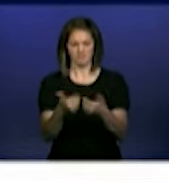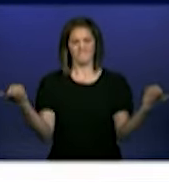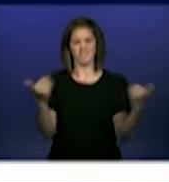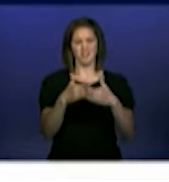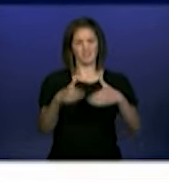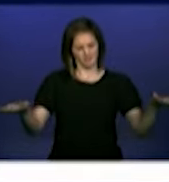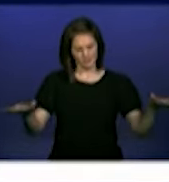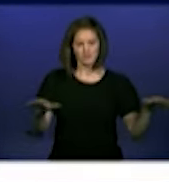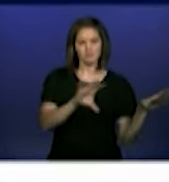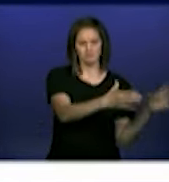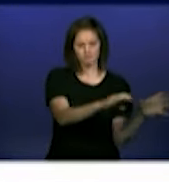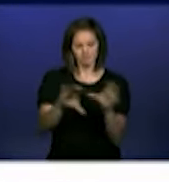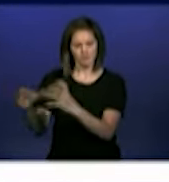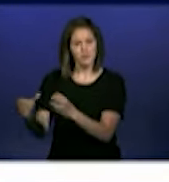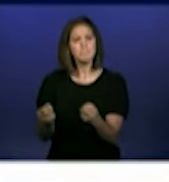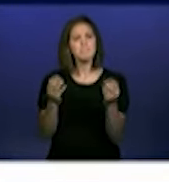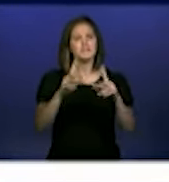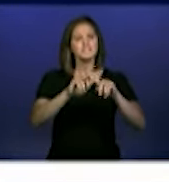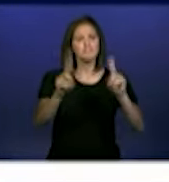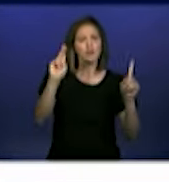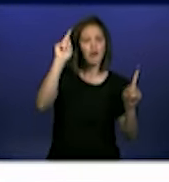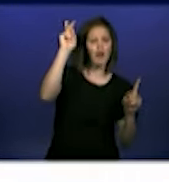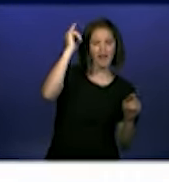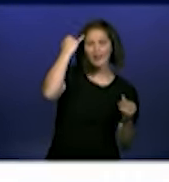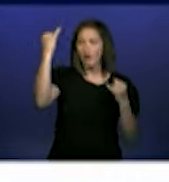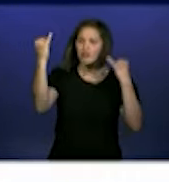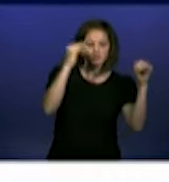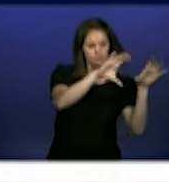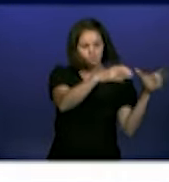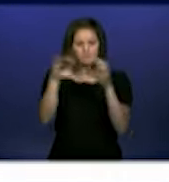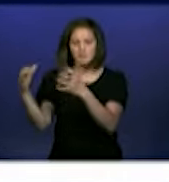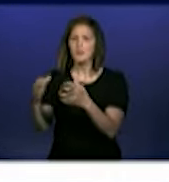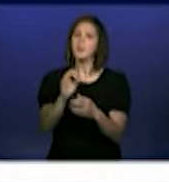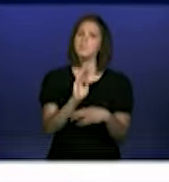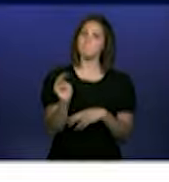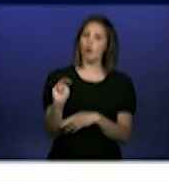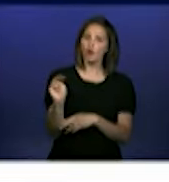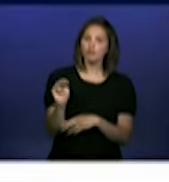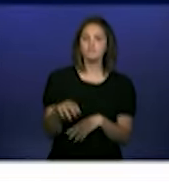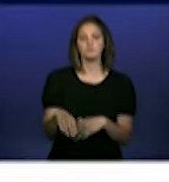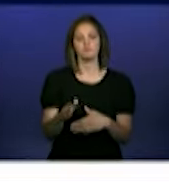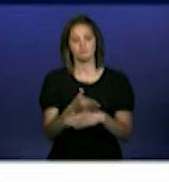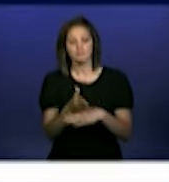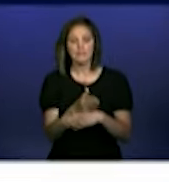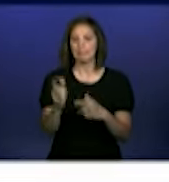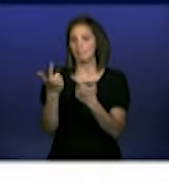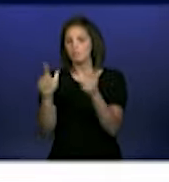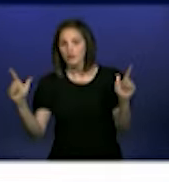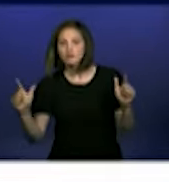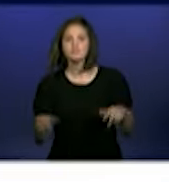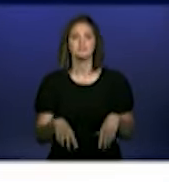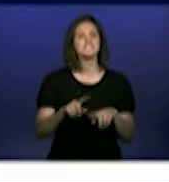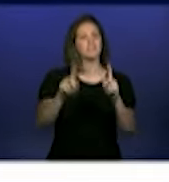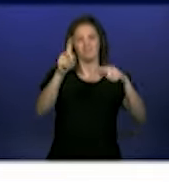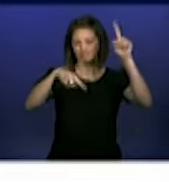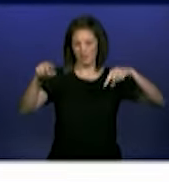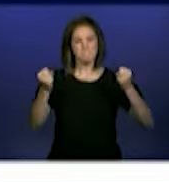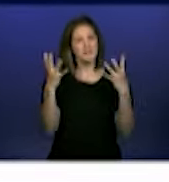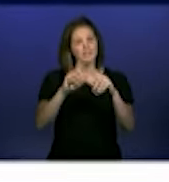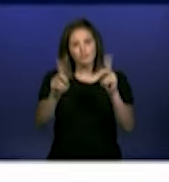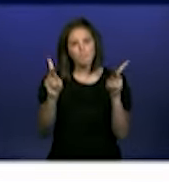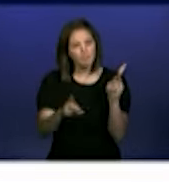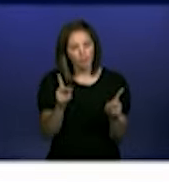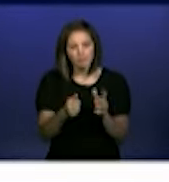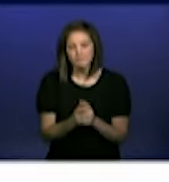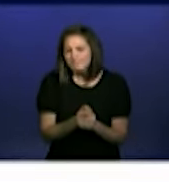of different ideologies have formed under the party, including moderates, traditional conservatives, libertarians, and others. What can you do in office to represent